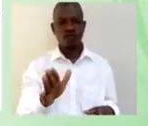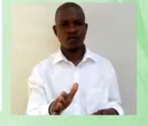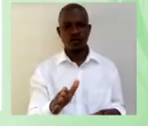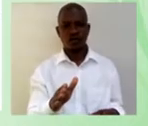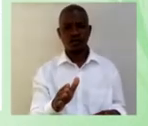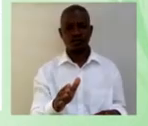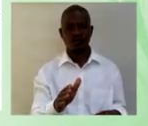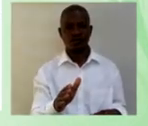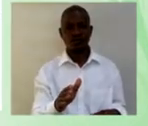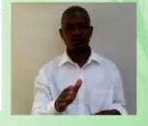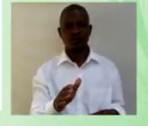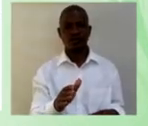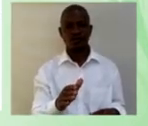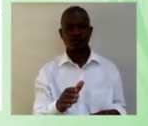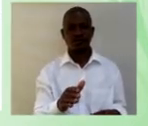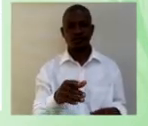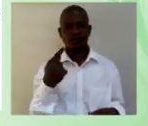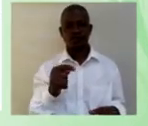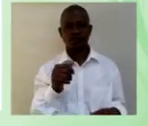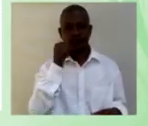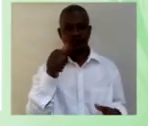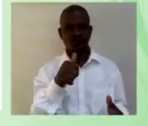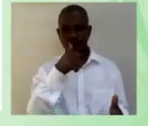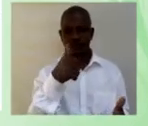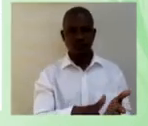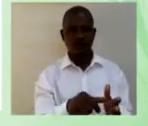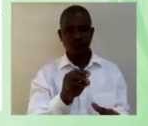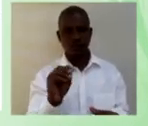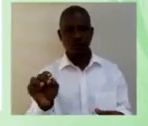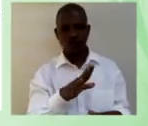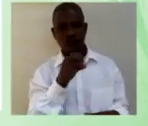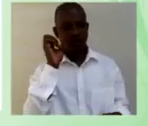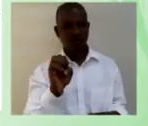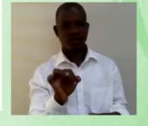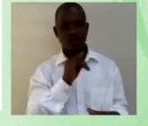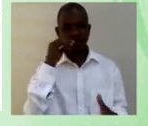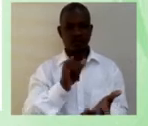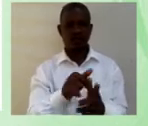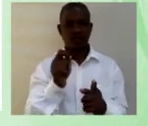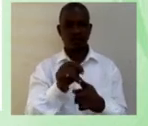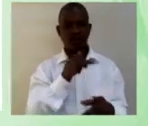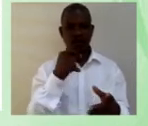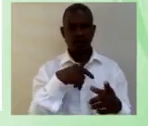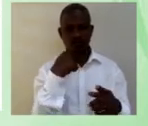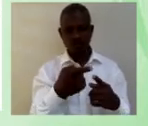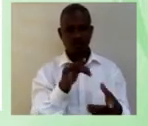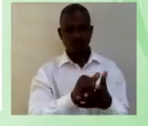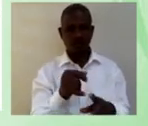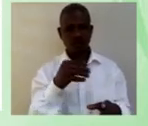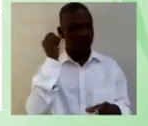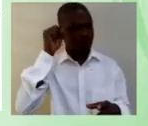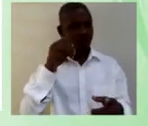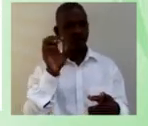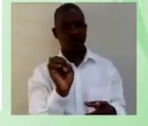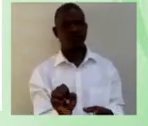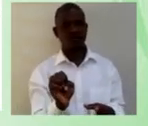women, not woman. The letters O and E in that word are pronounced with